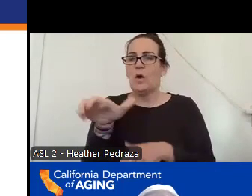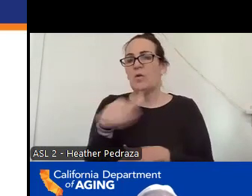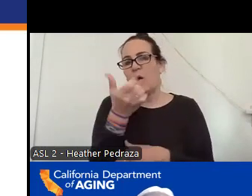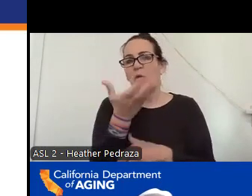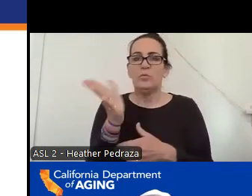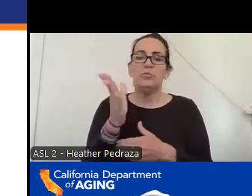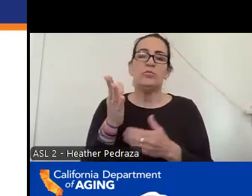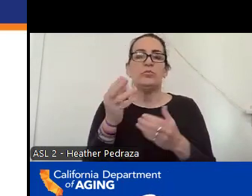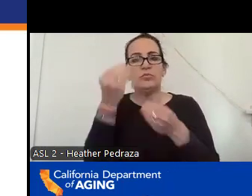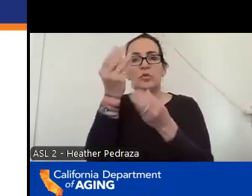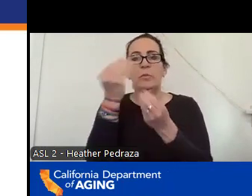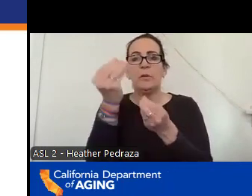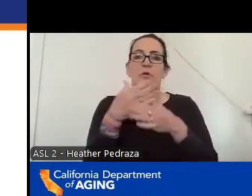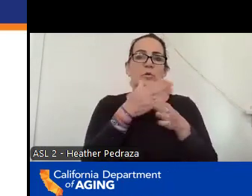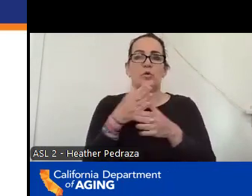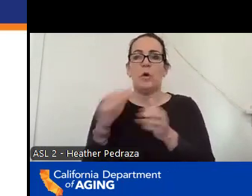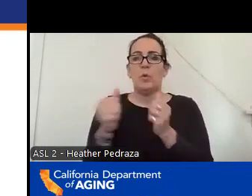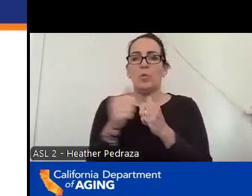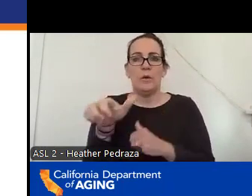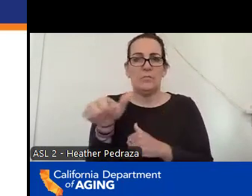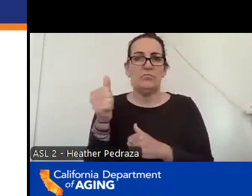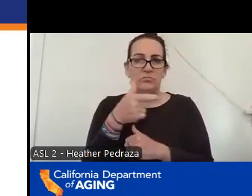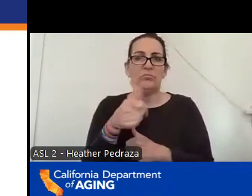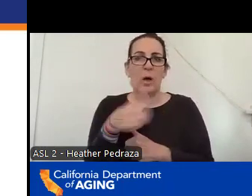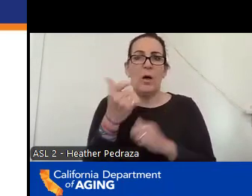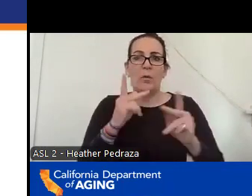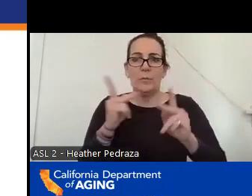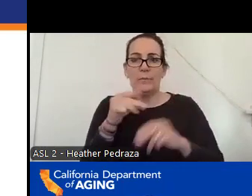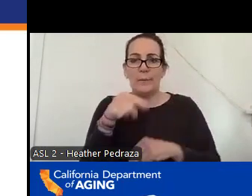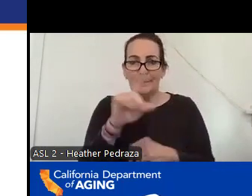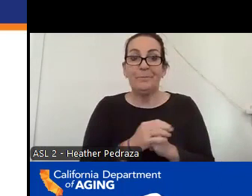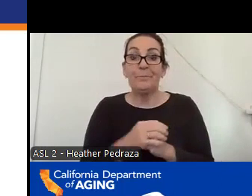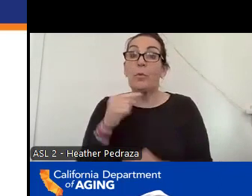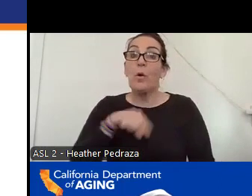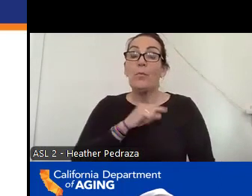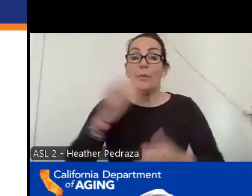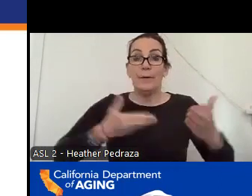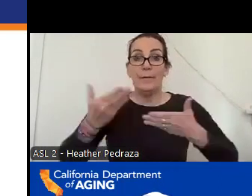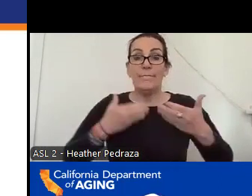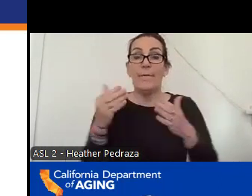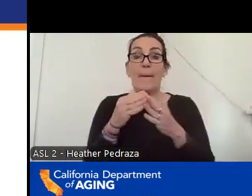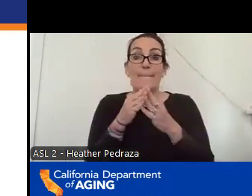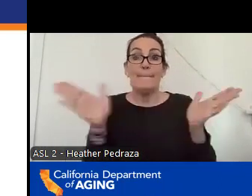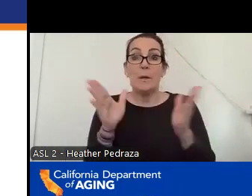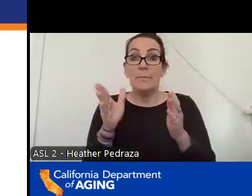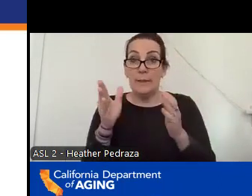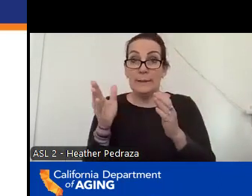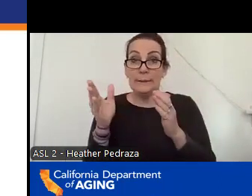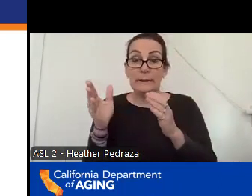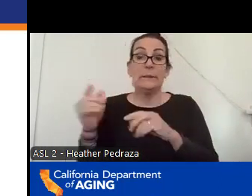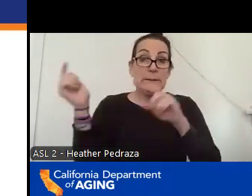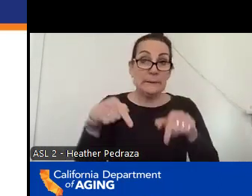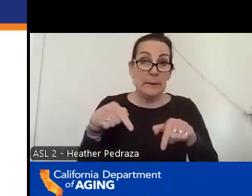attendees today. And we invite our public attendees, if they would like